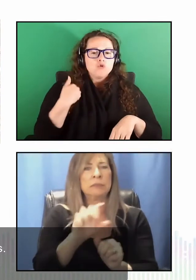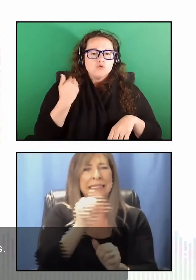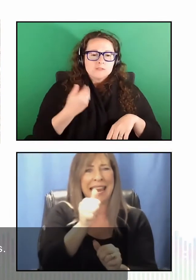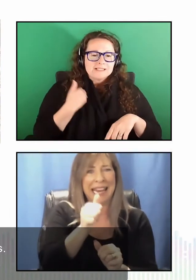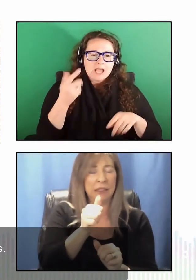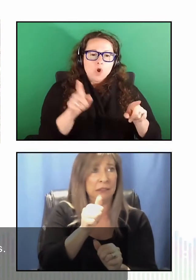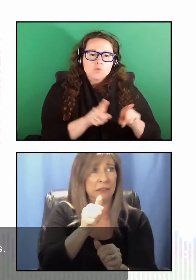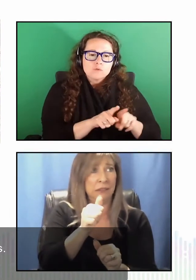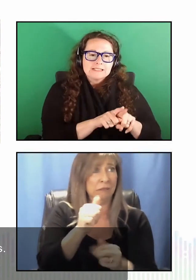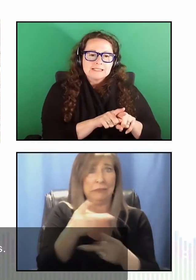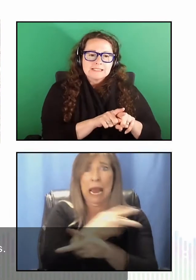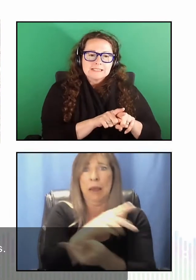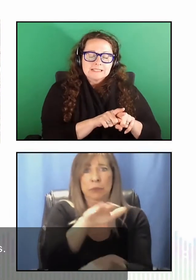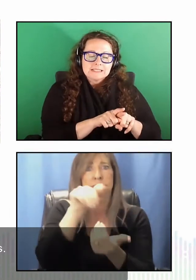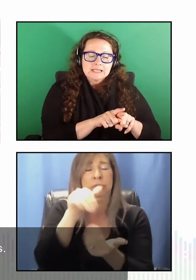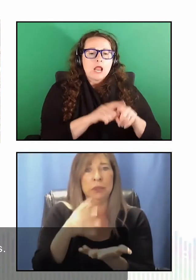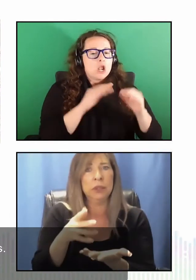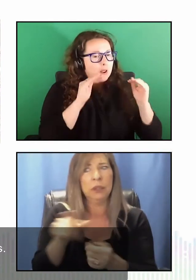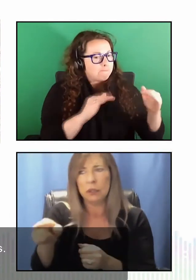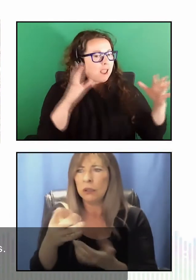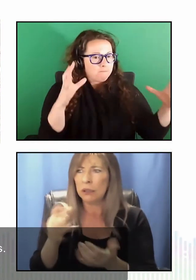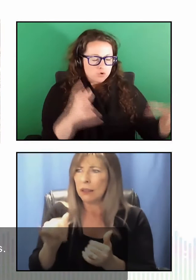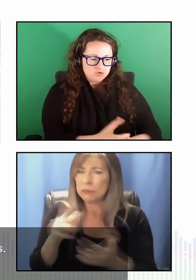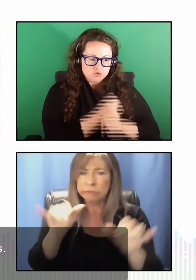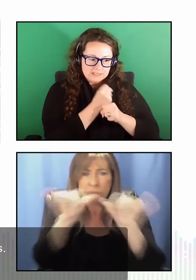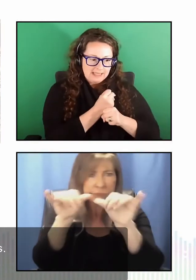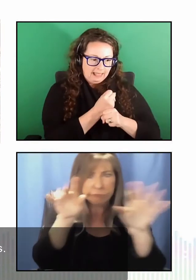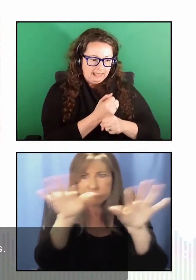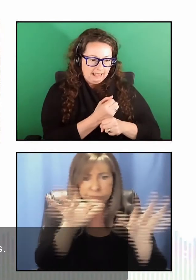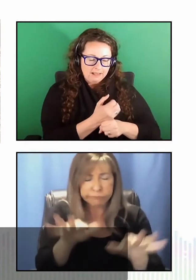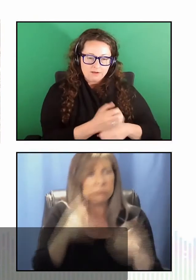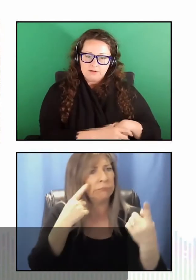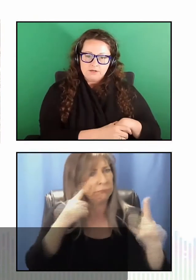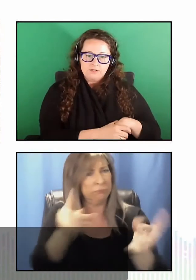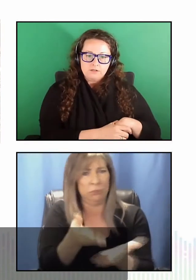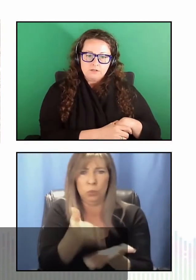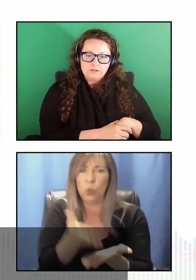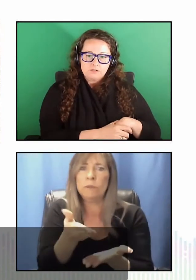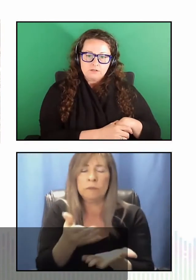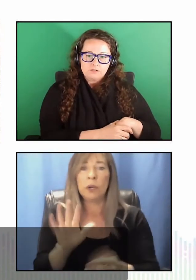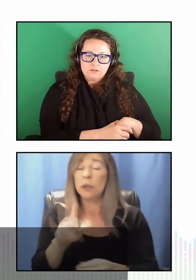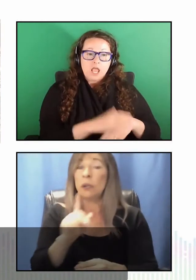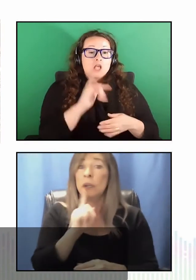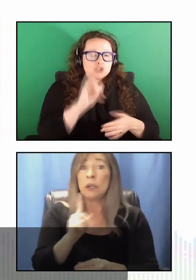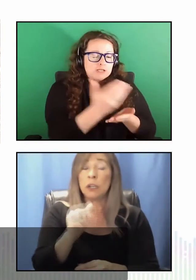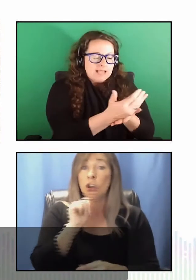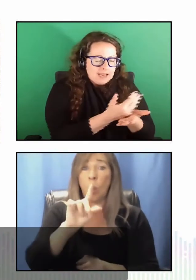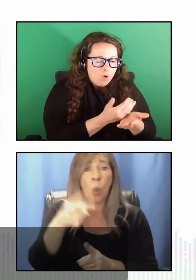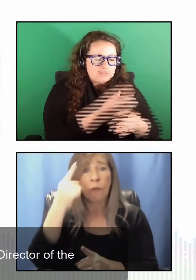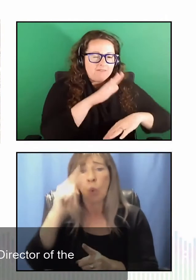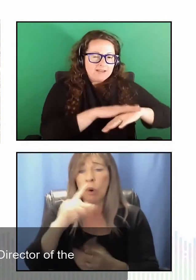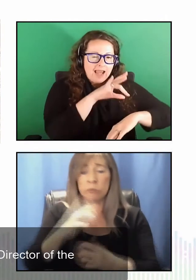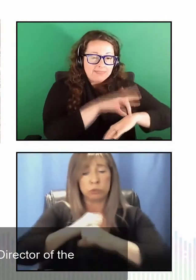metric of services or of success. It doesn't just protect the land, it's actually an